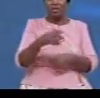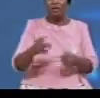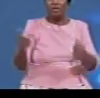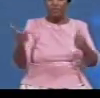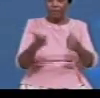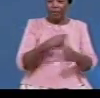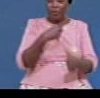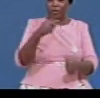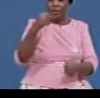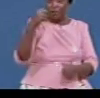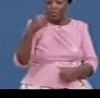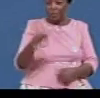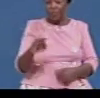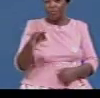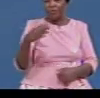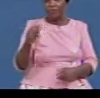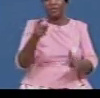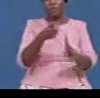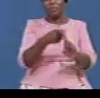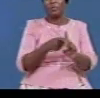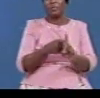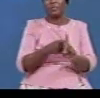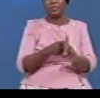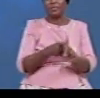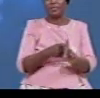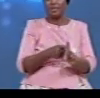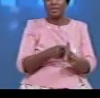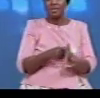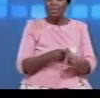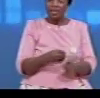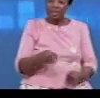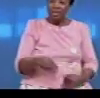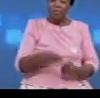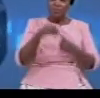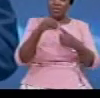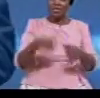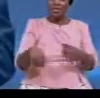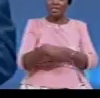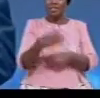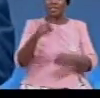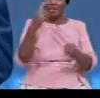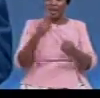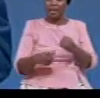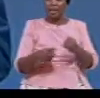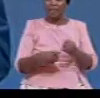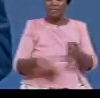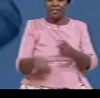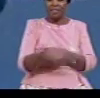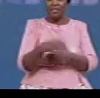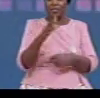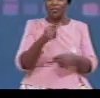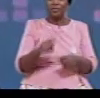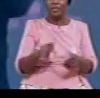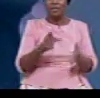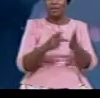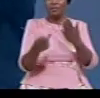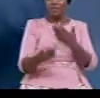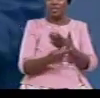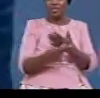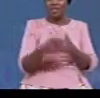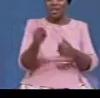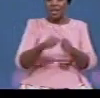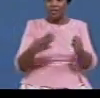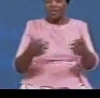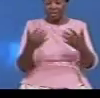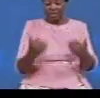of the month. Special day, the last day of the crusade. Everything